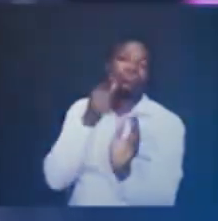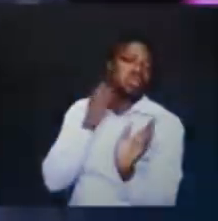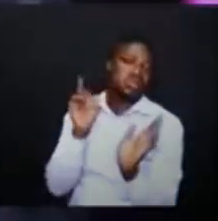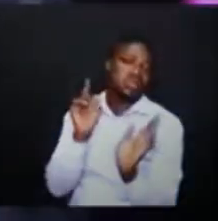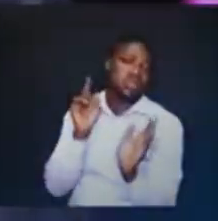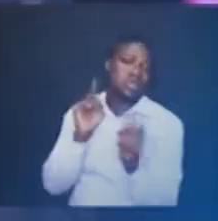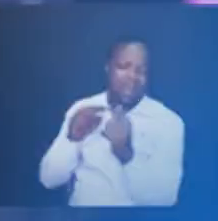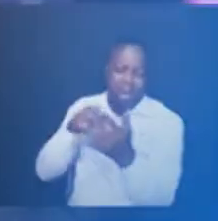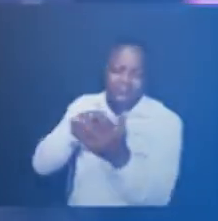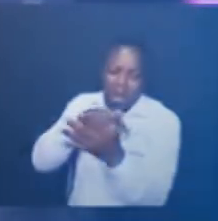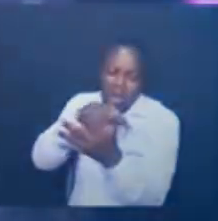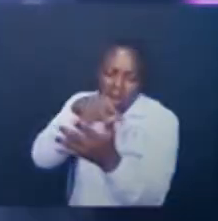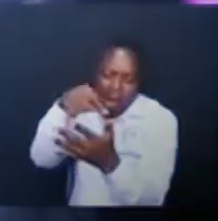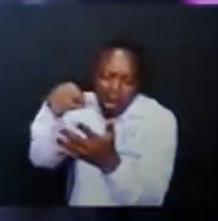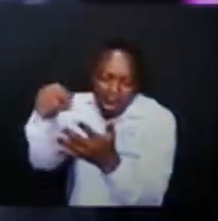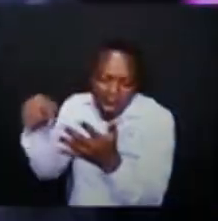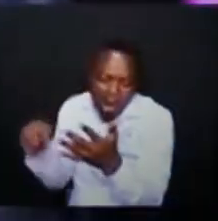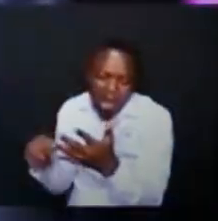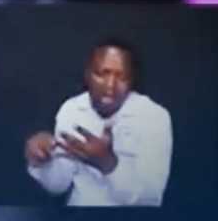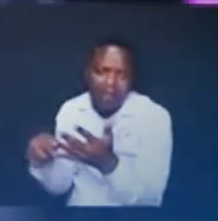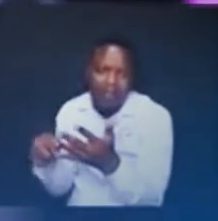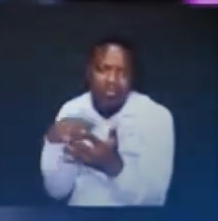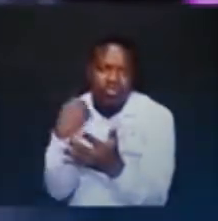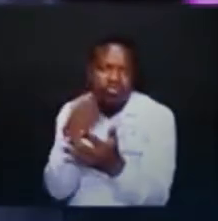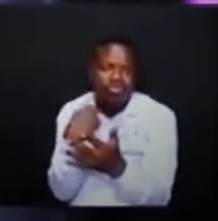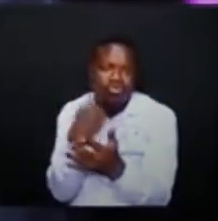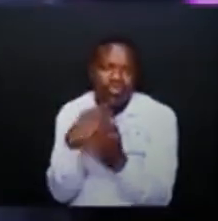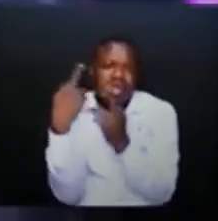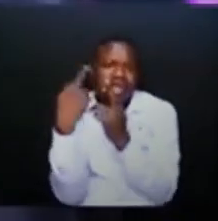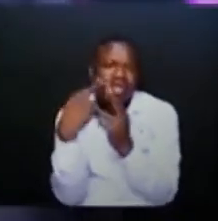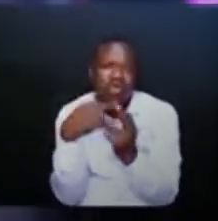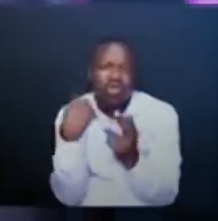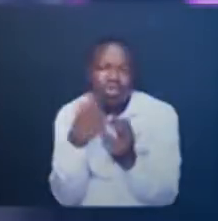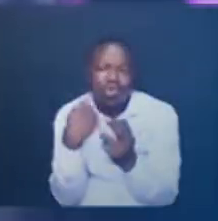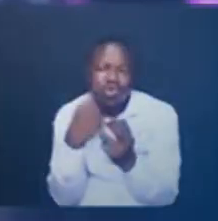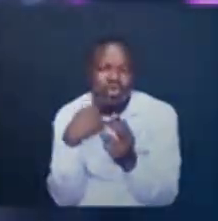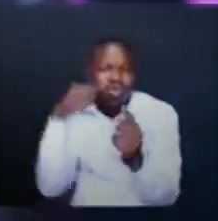all these is the human being, the